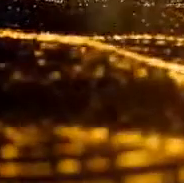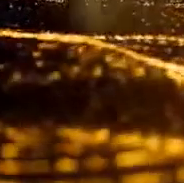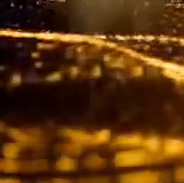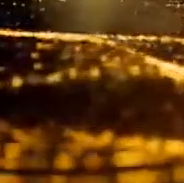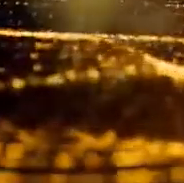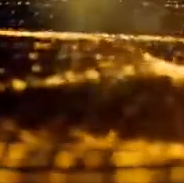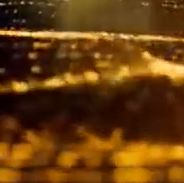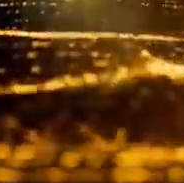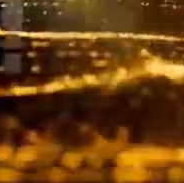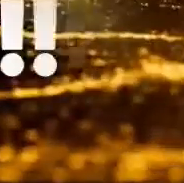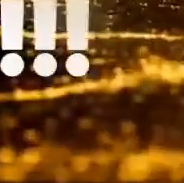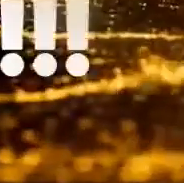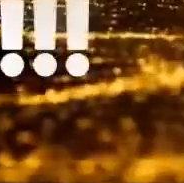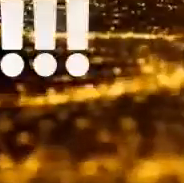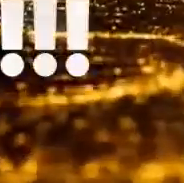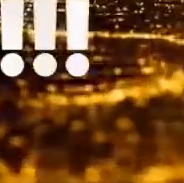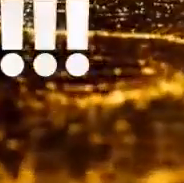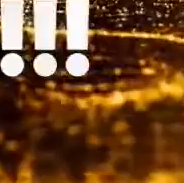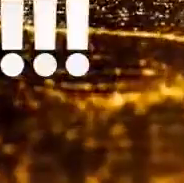H4P, Ajiko.